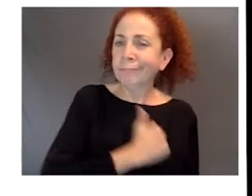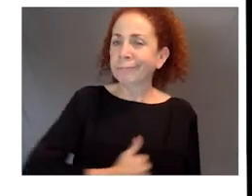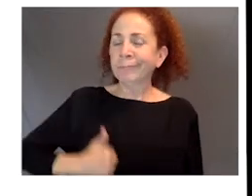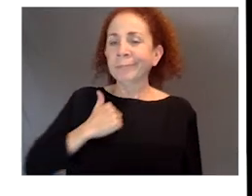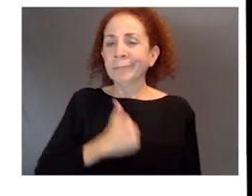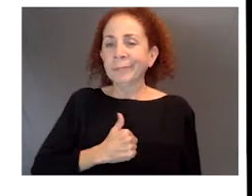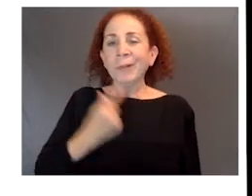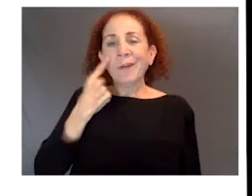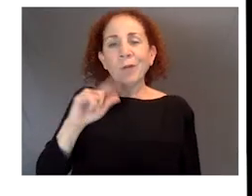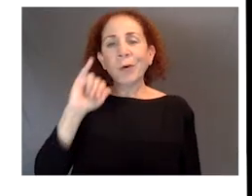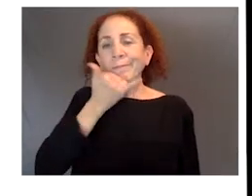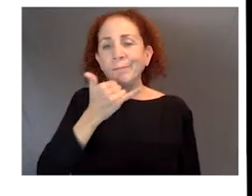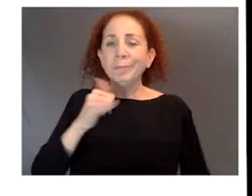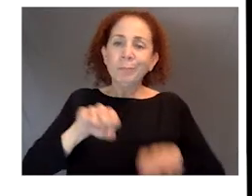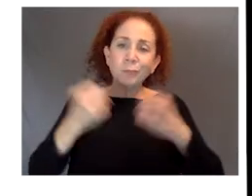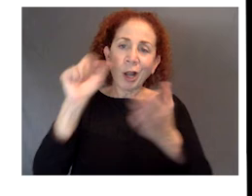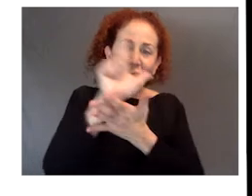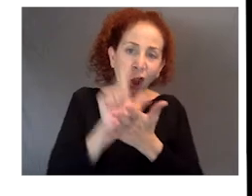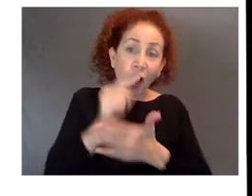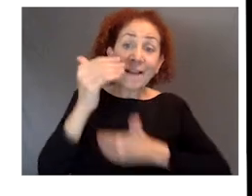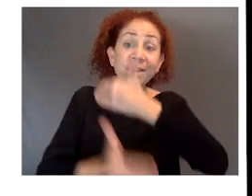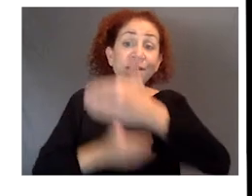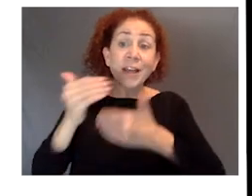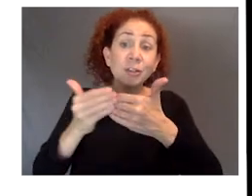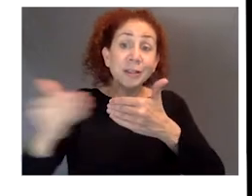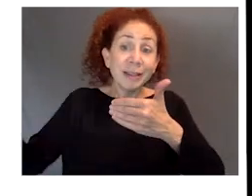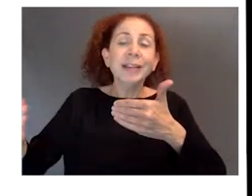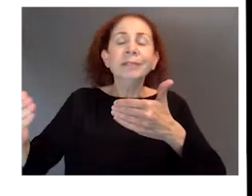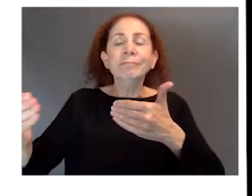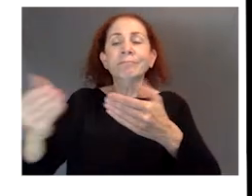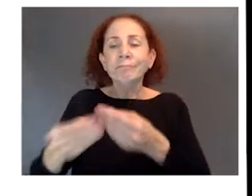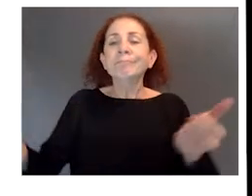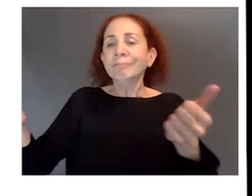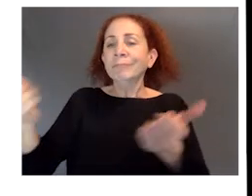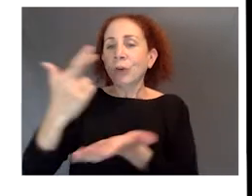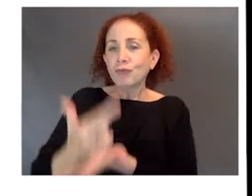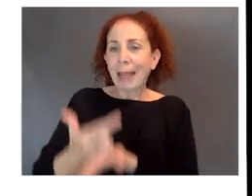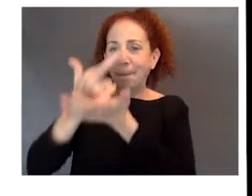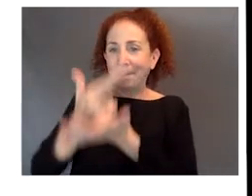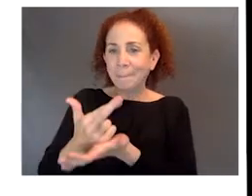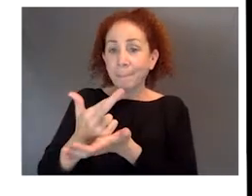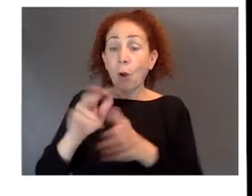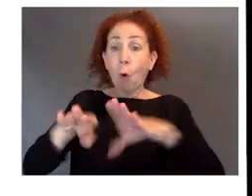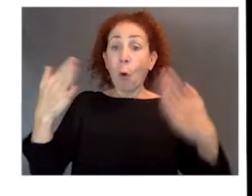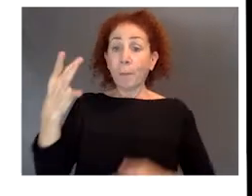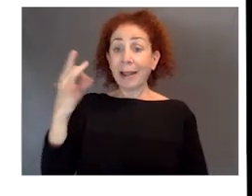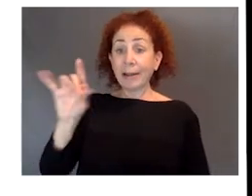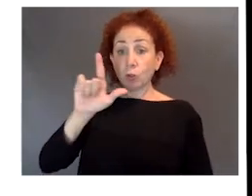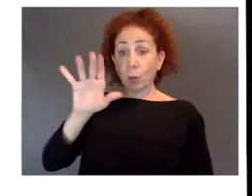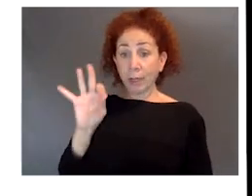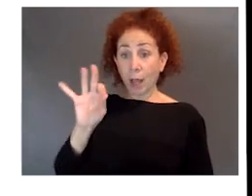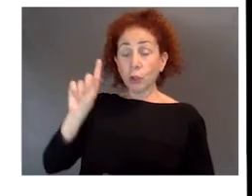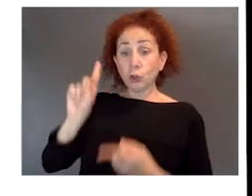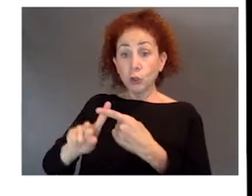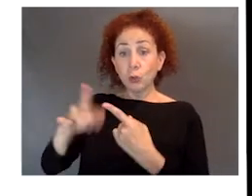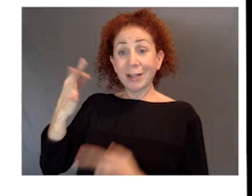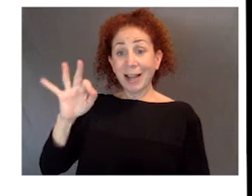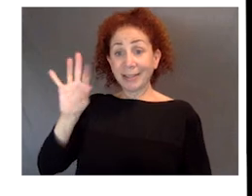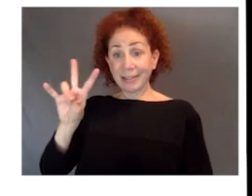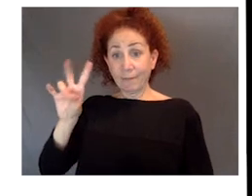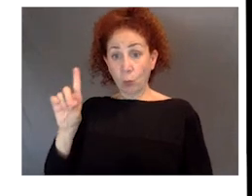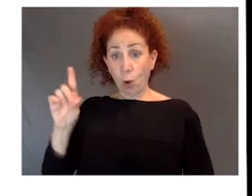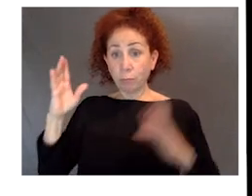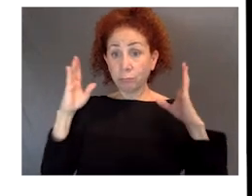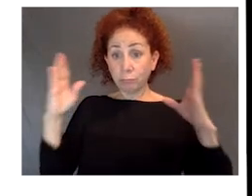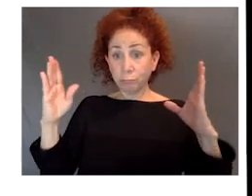show sincere remorse for their crime, and eventually be rehabilitated. The prison was open from 1829 until